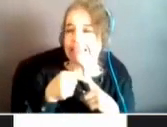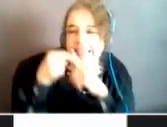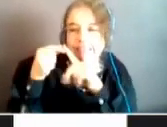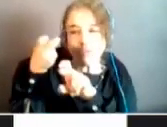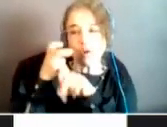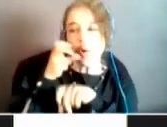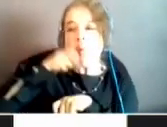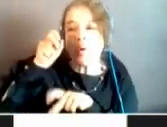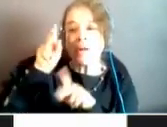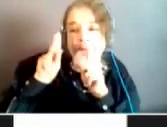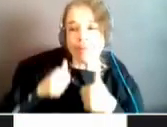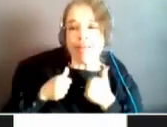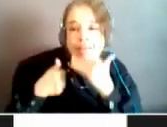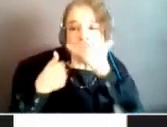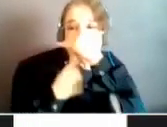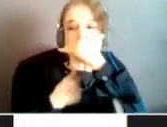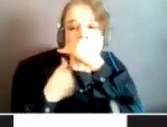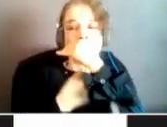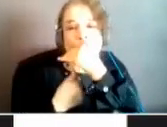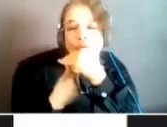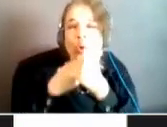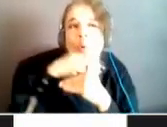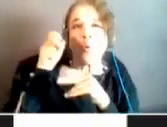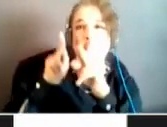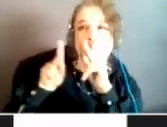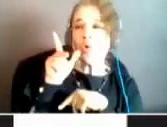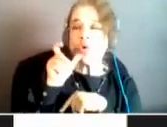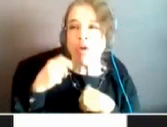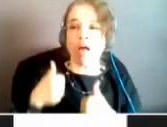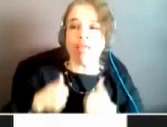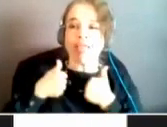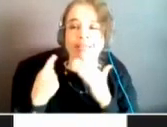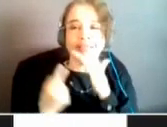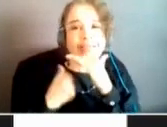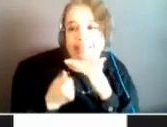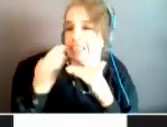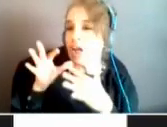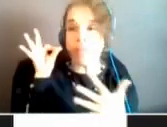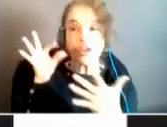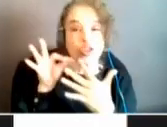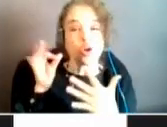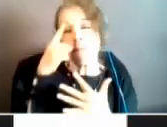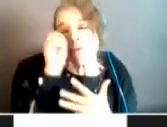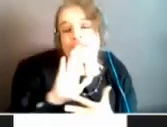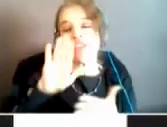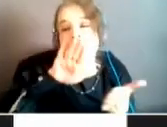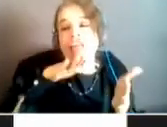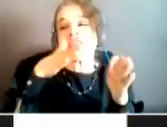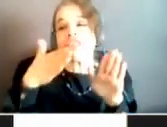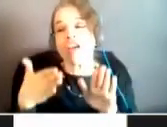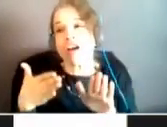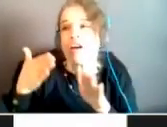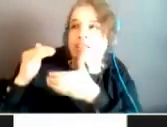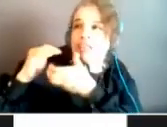for older people who live alone, older people who are living alone, not by choice, but because of death of a partner